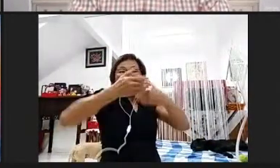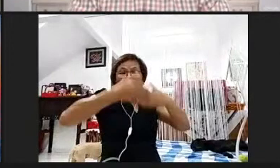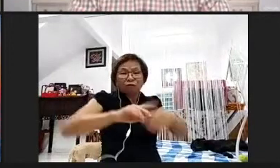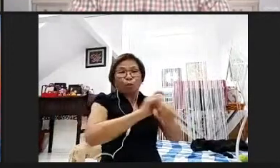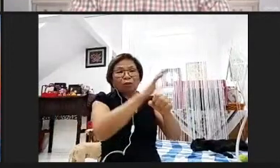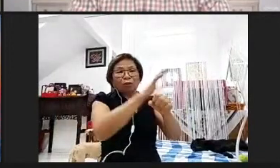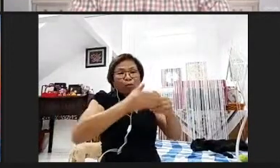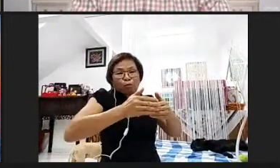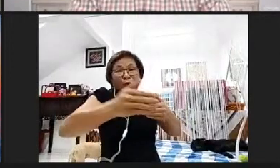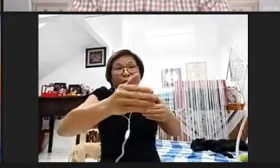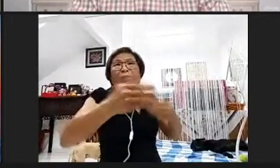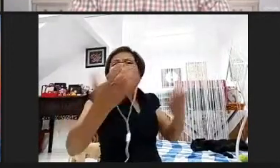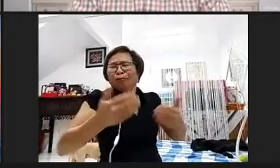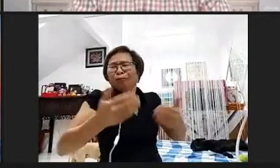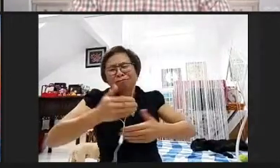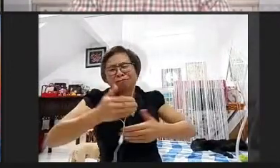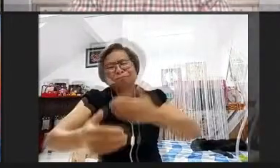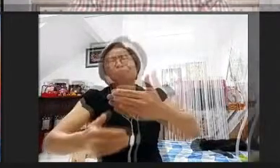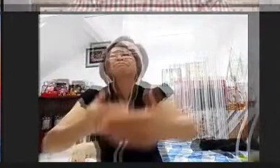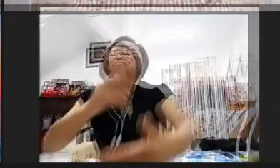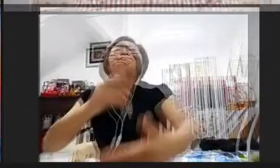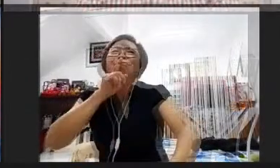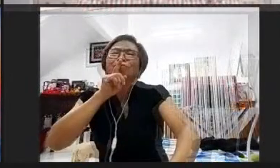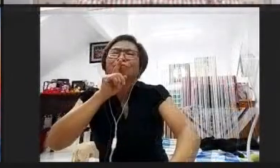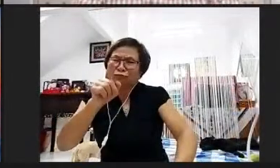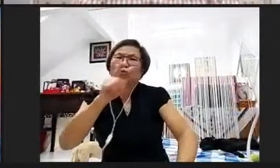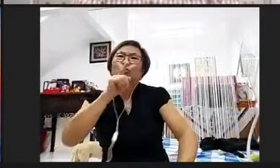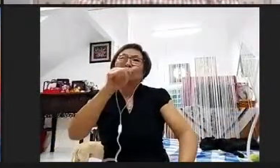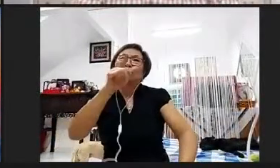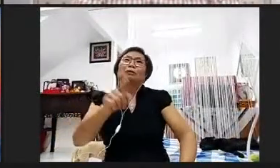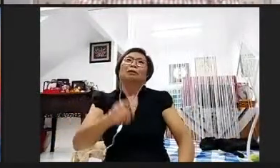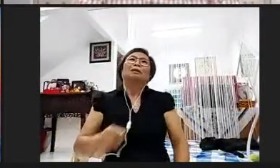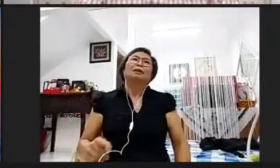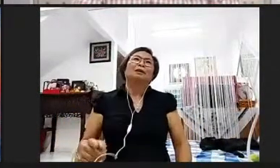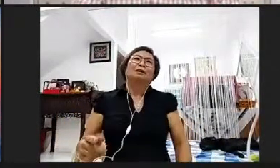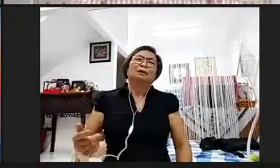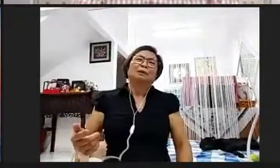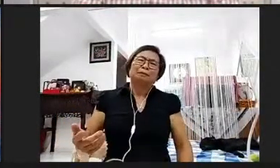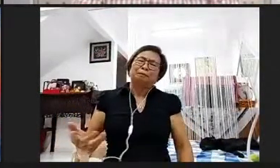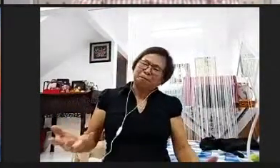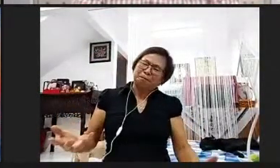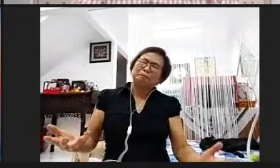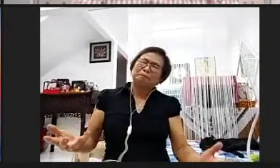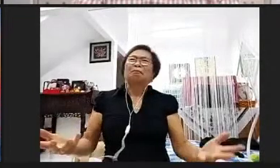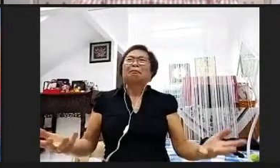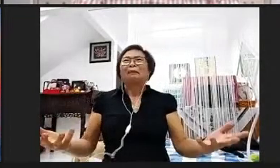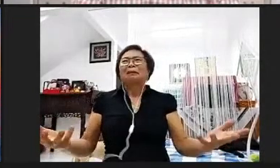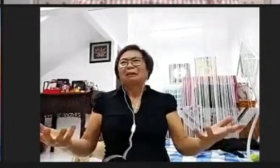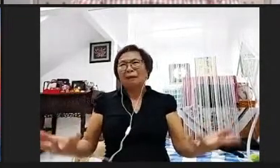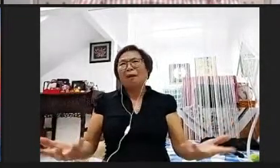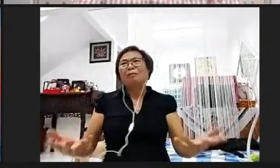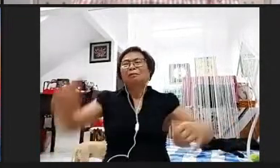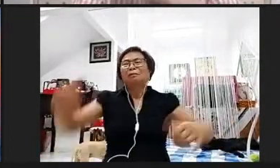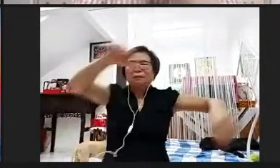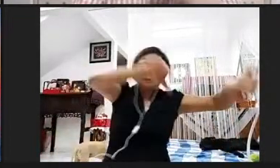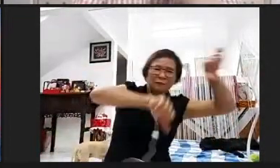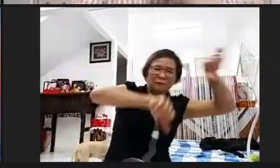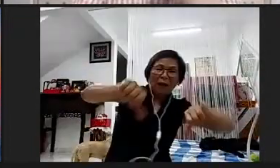is perhaps very true that science has made society very modern and prosperous.